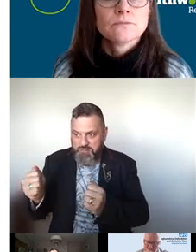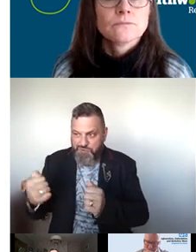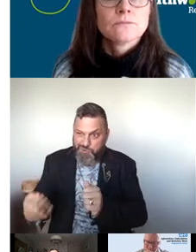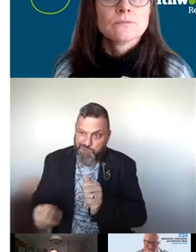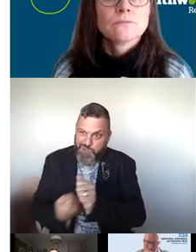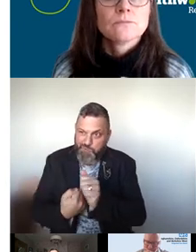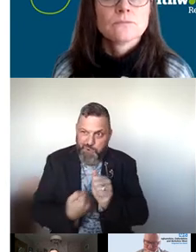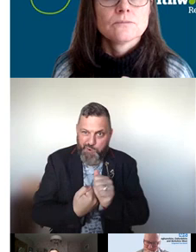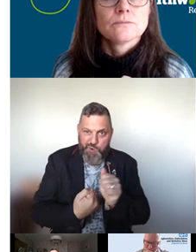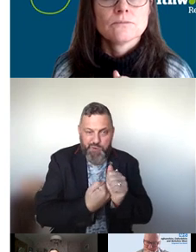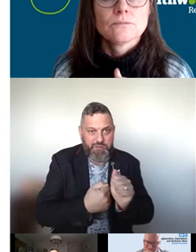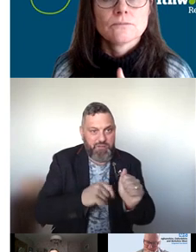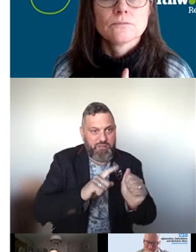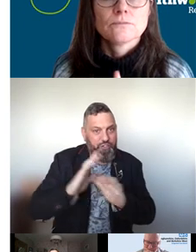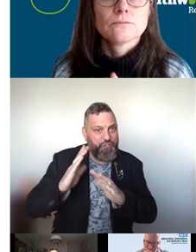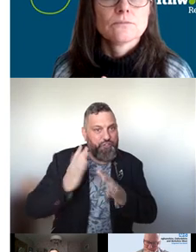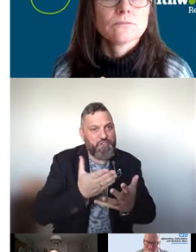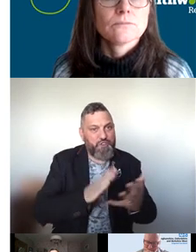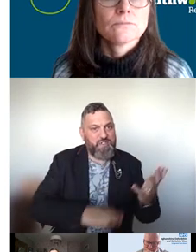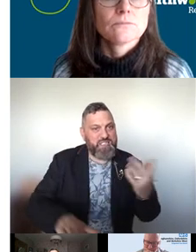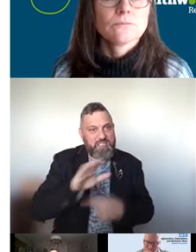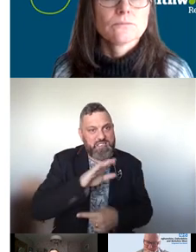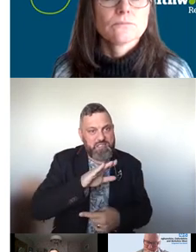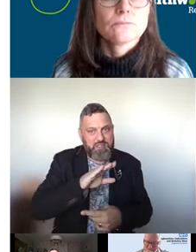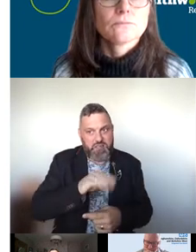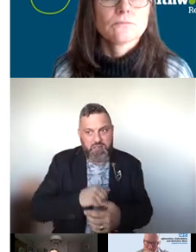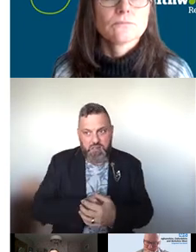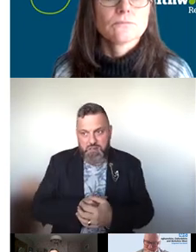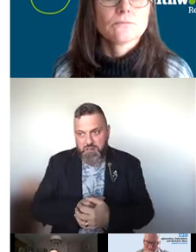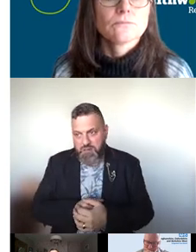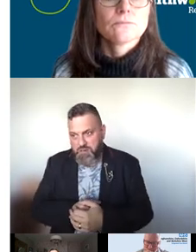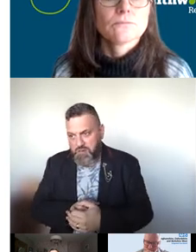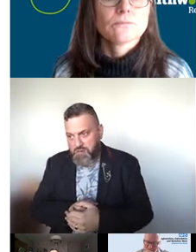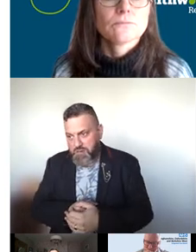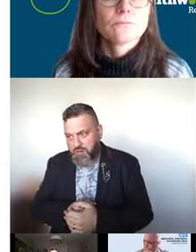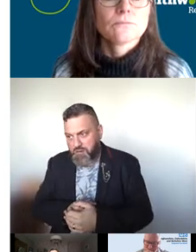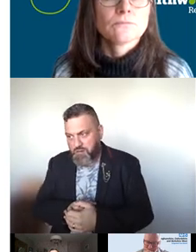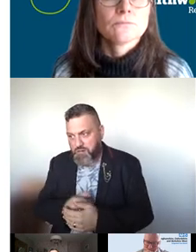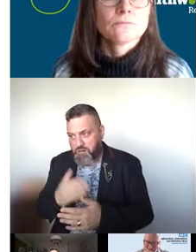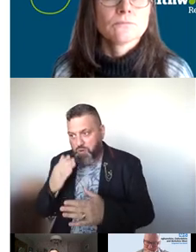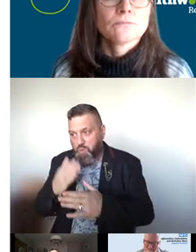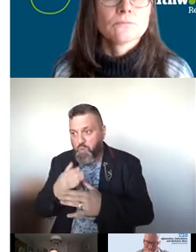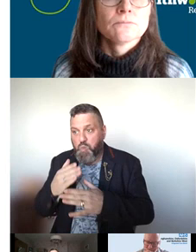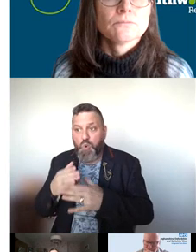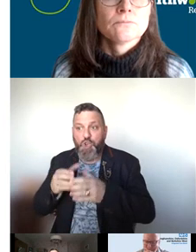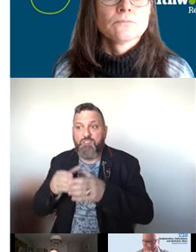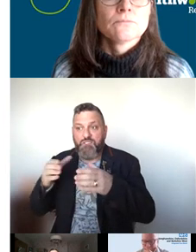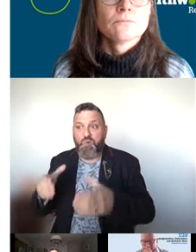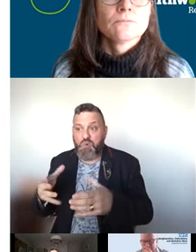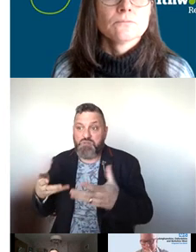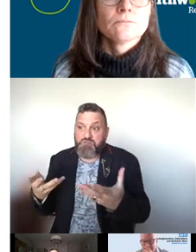services work better across different organizational boundaries. Workforce is really fundamental.